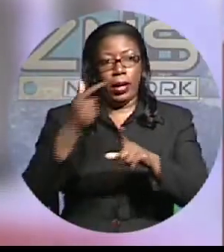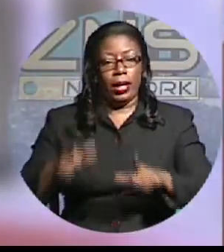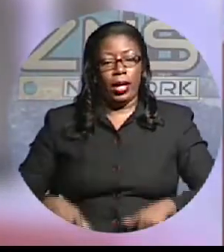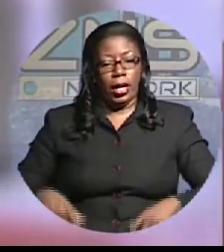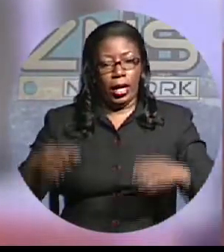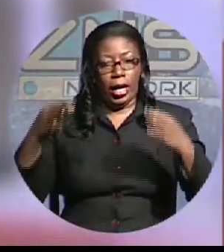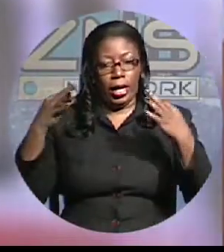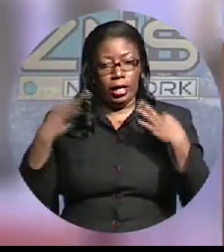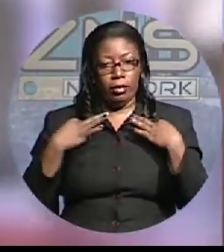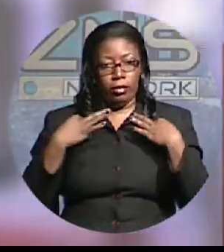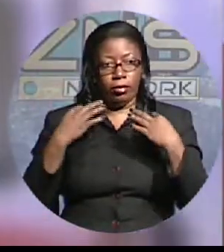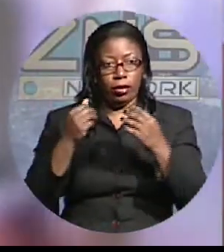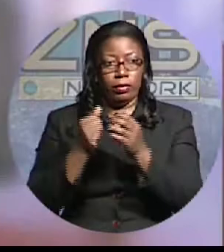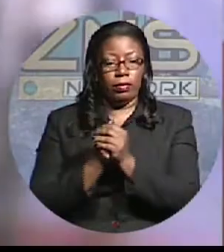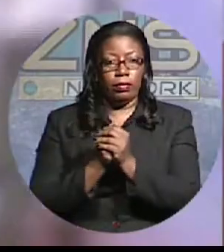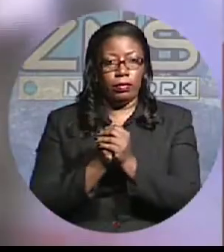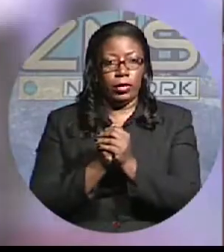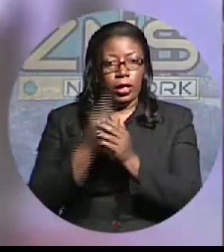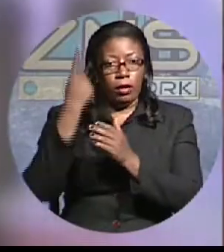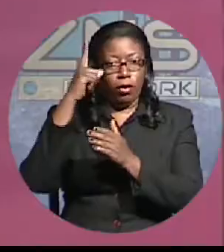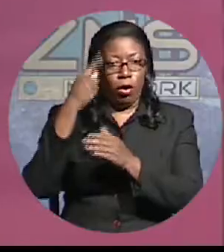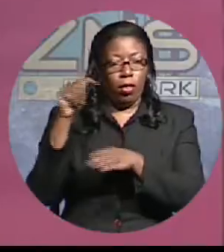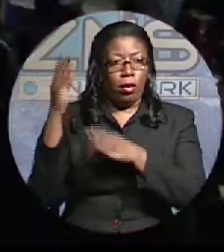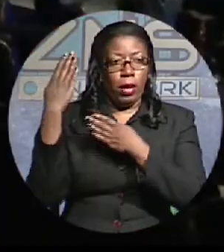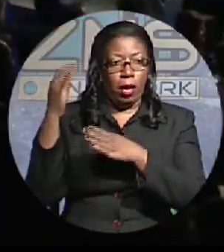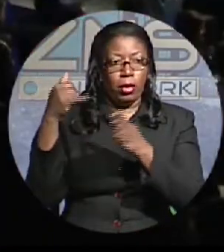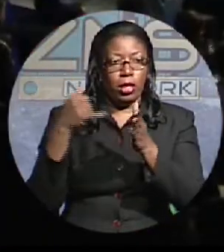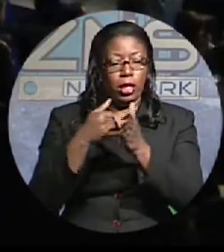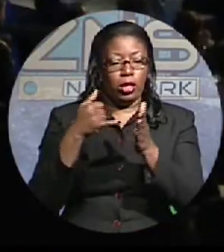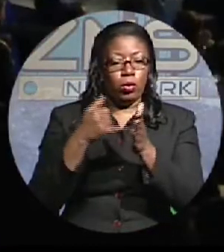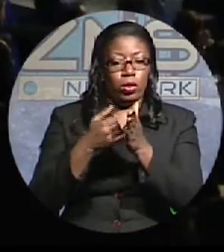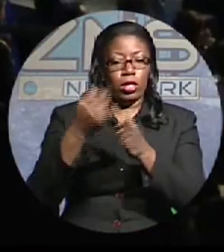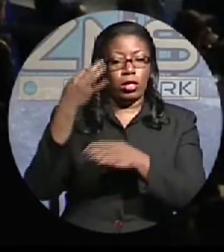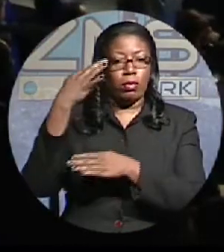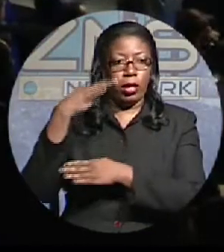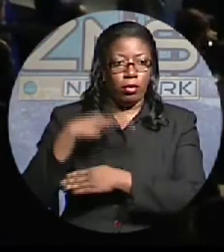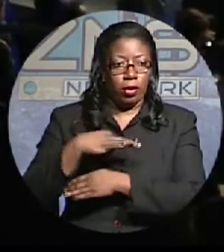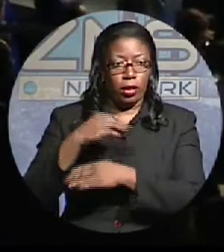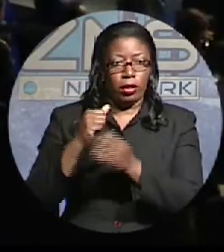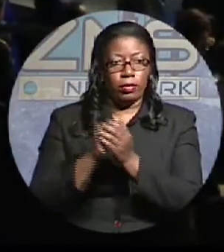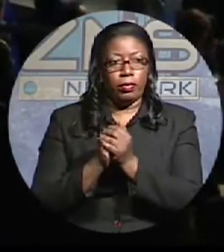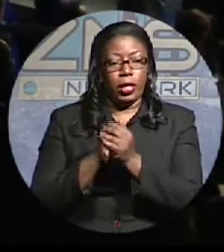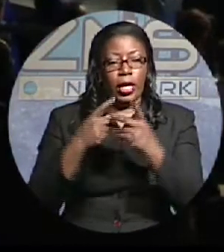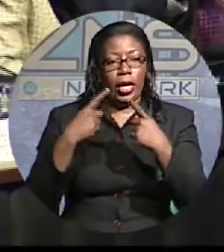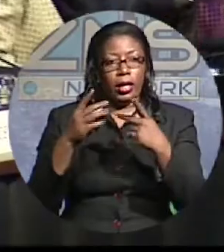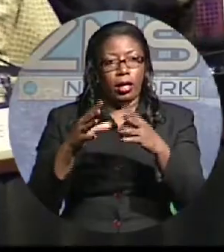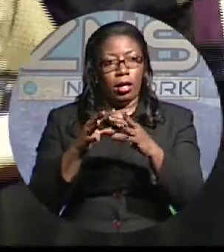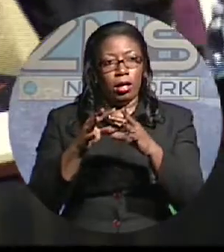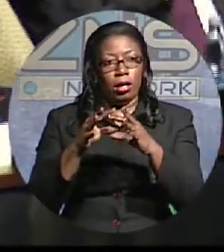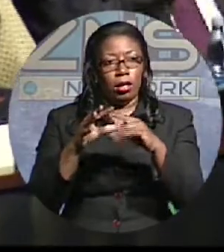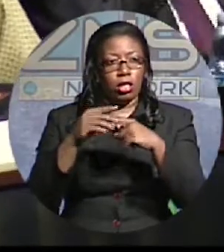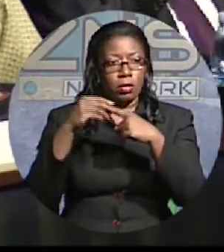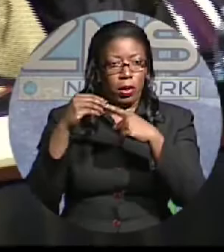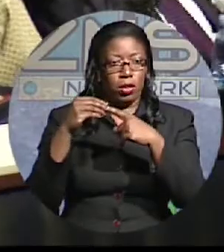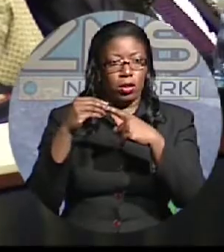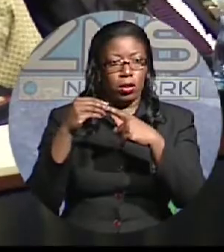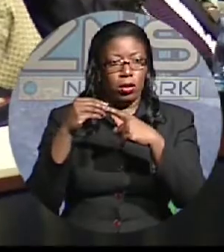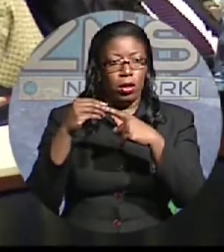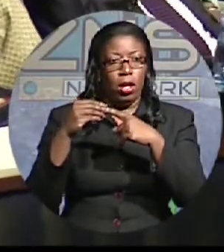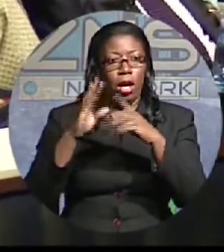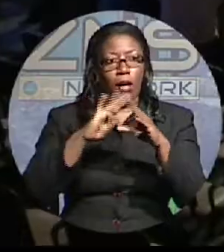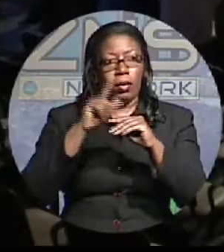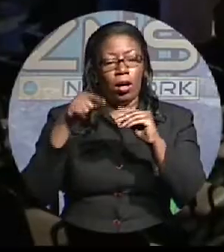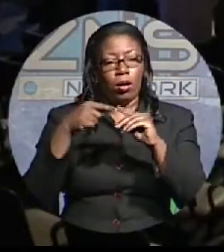for the Bahamas, it was fruitful. A special declaration was made at CELAC regarding the Bahamas' concerns